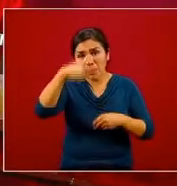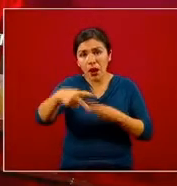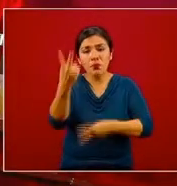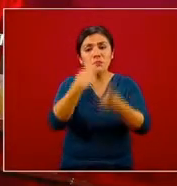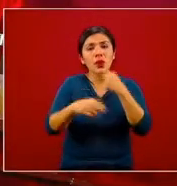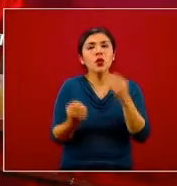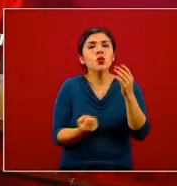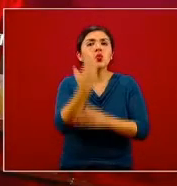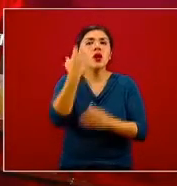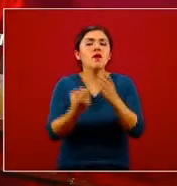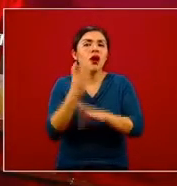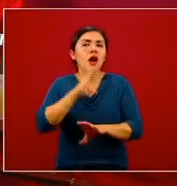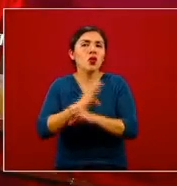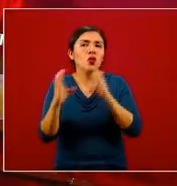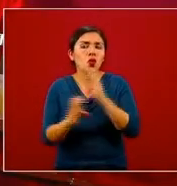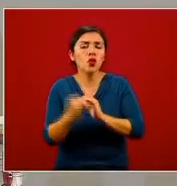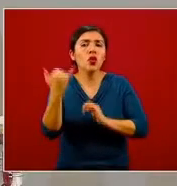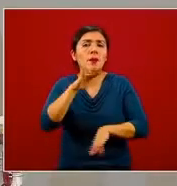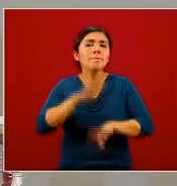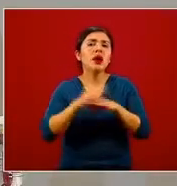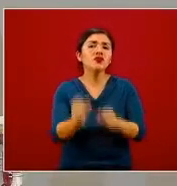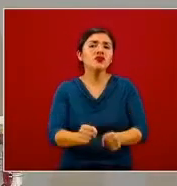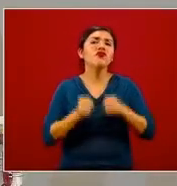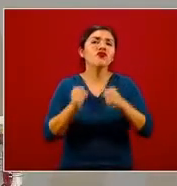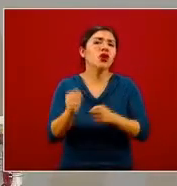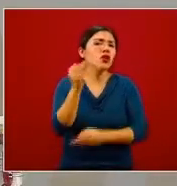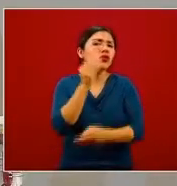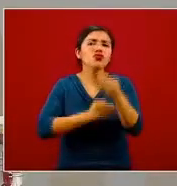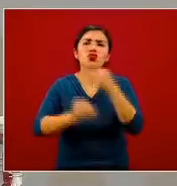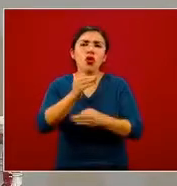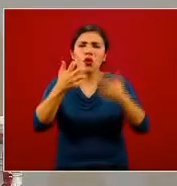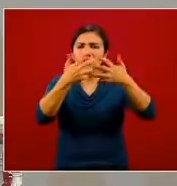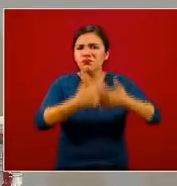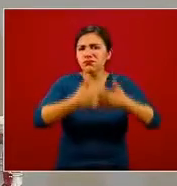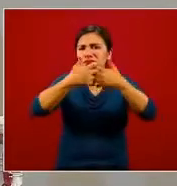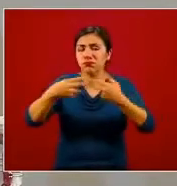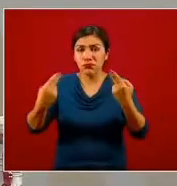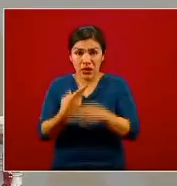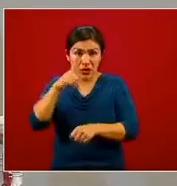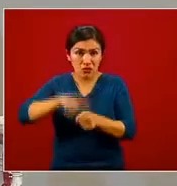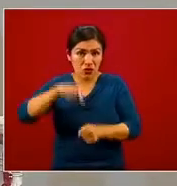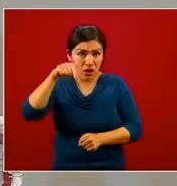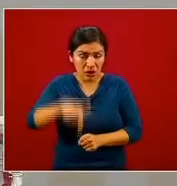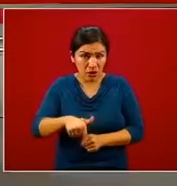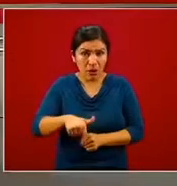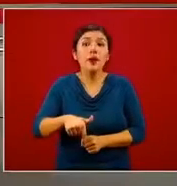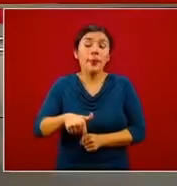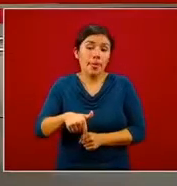But it's very important. The concept is being demonstrated that in Mexico we can